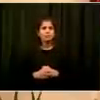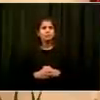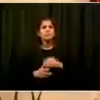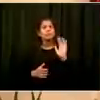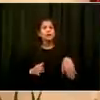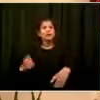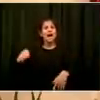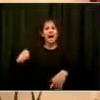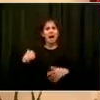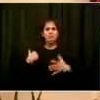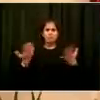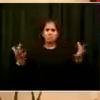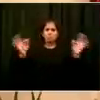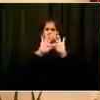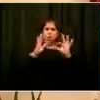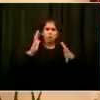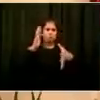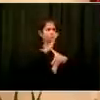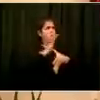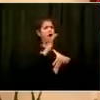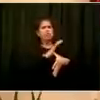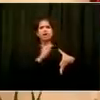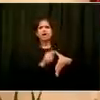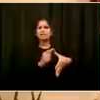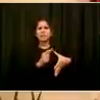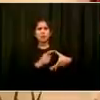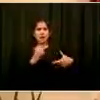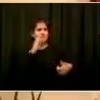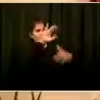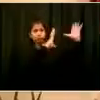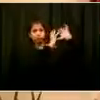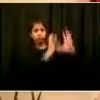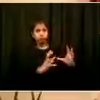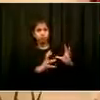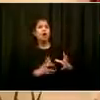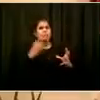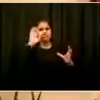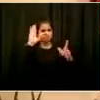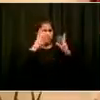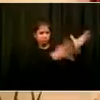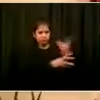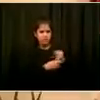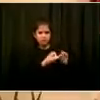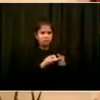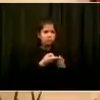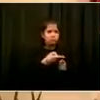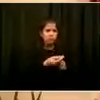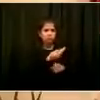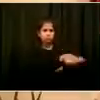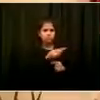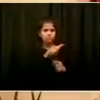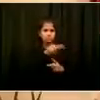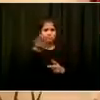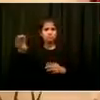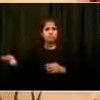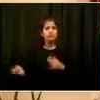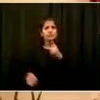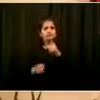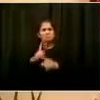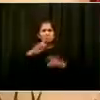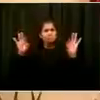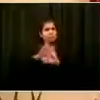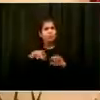other systems because of our size, it's just important to recognize that, as the mayor has stated, we are literally putting